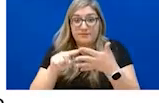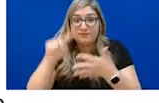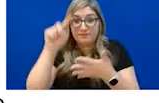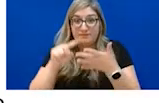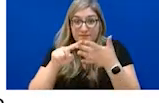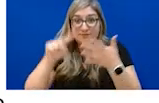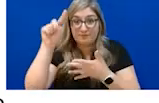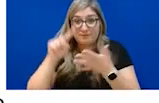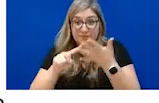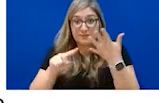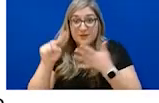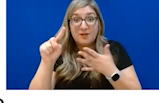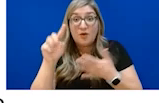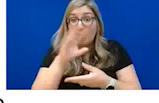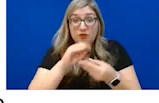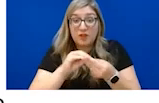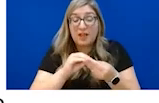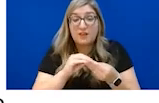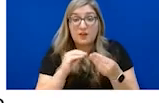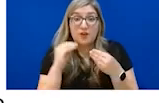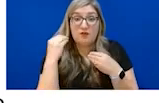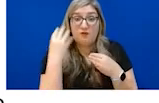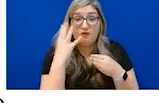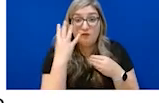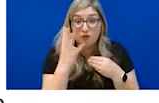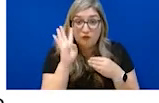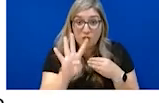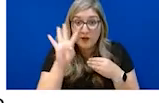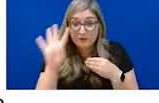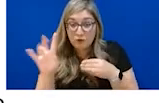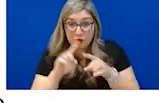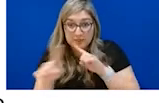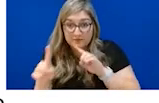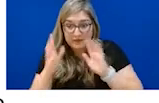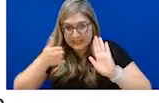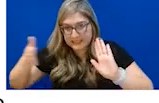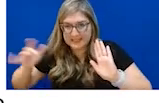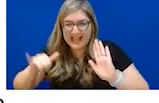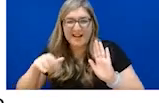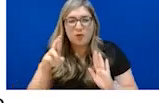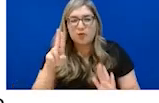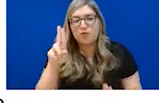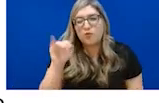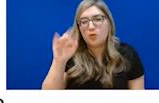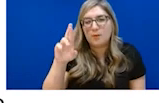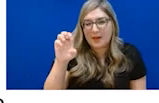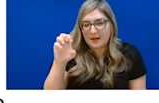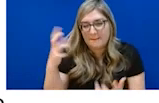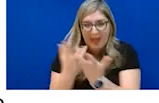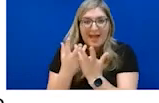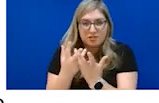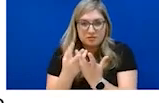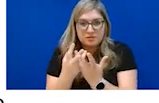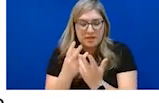Sue said there's 44 different sections of that rubric that they've agreed that they see it in there. The class is